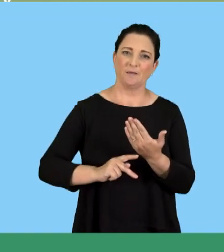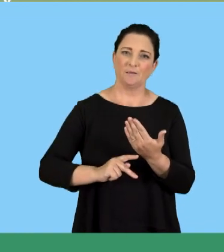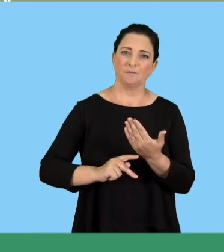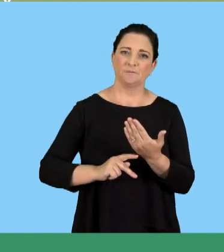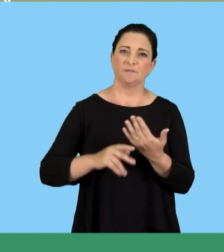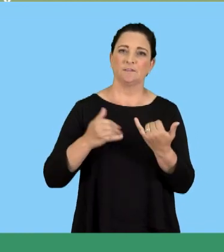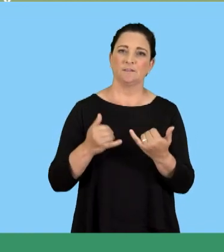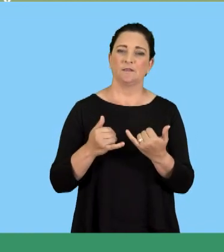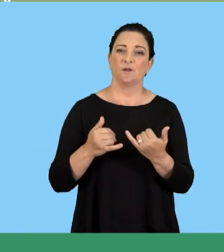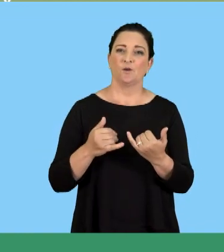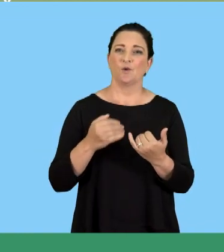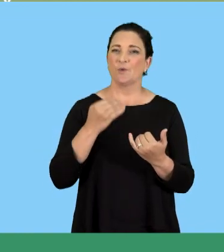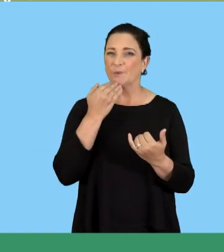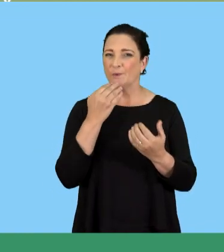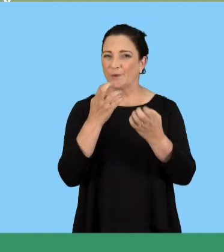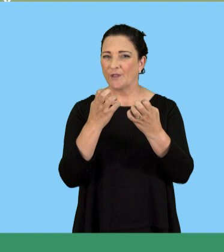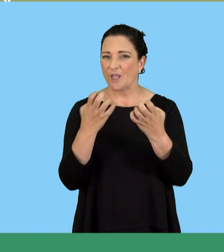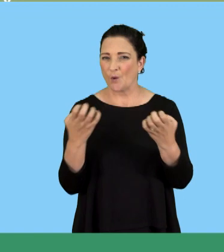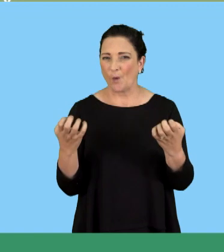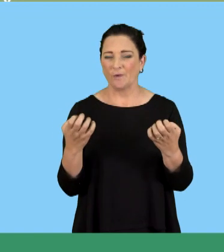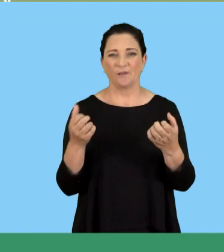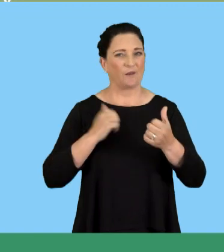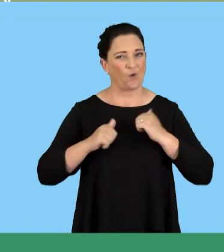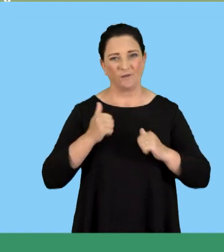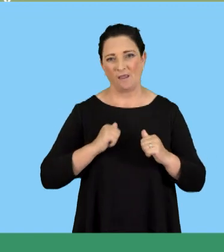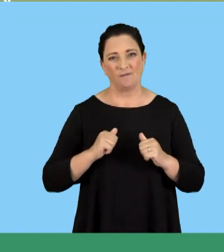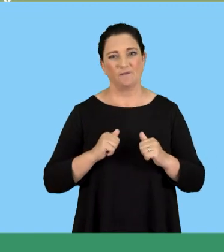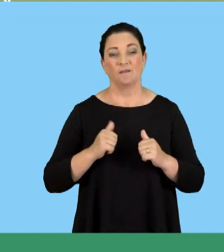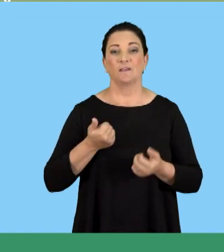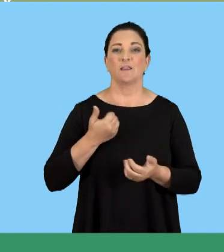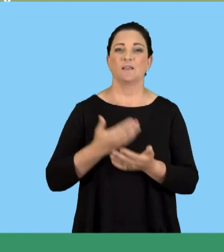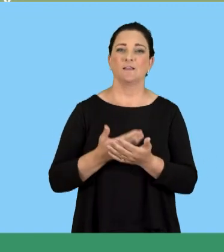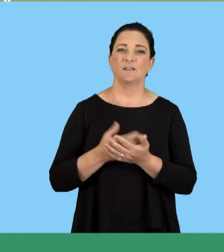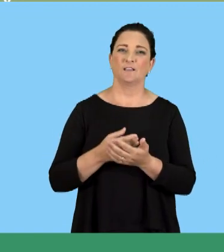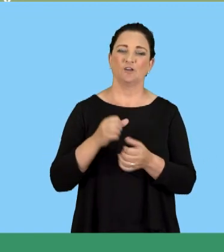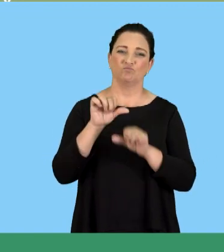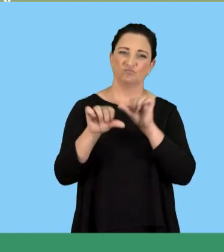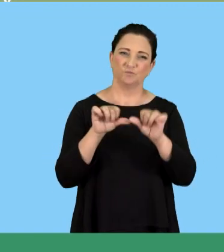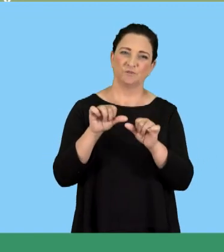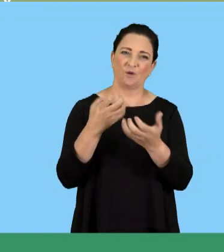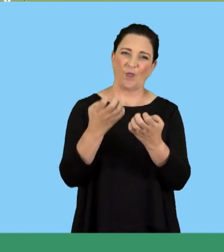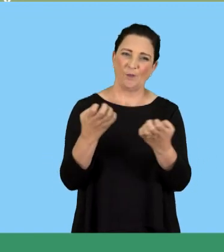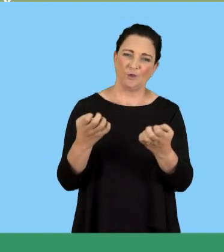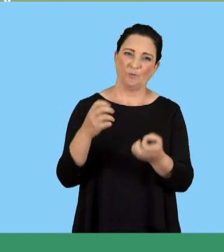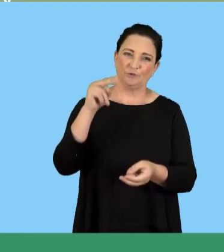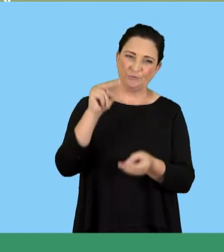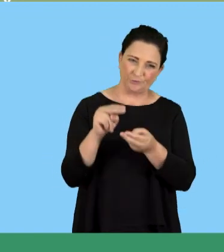people who are not economically active, this would help to reduce another socioeconomic issue, which